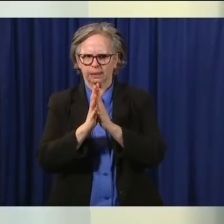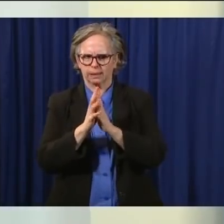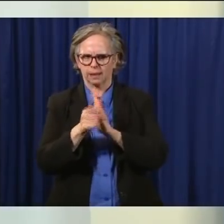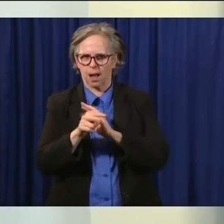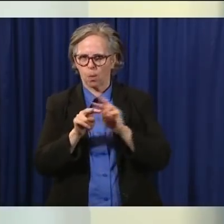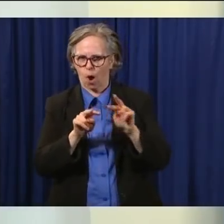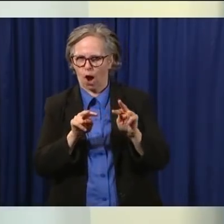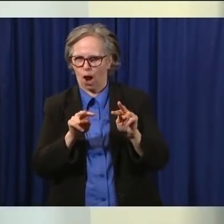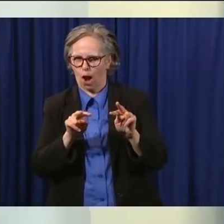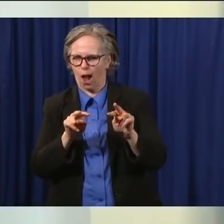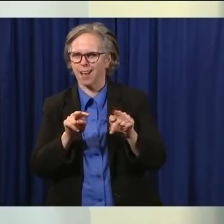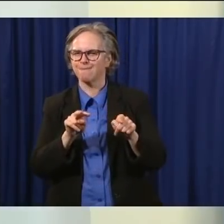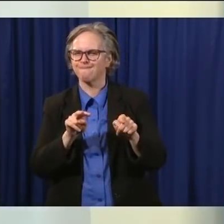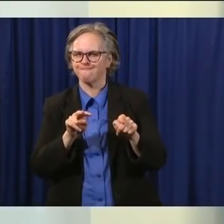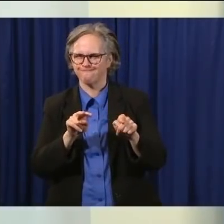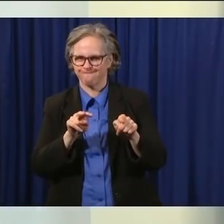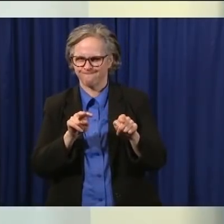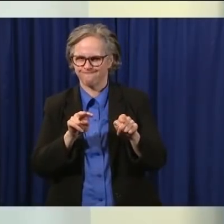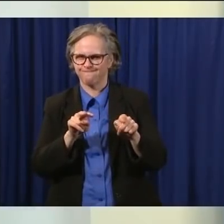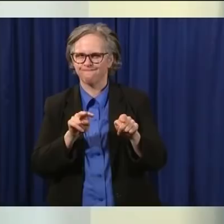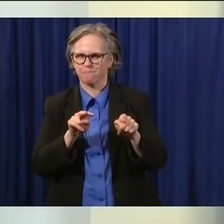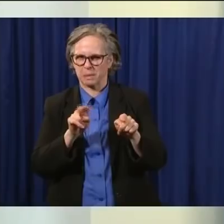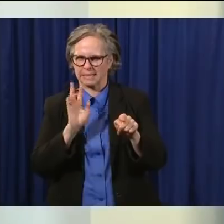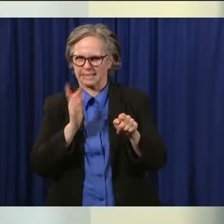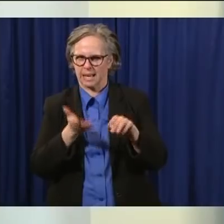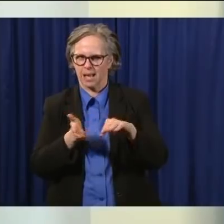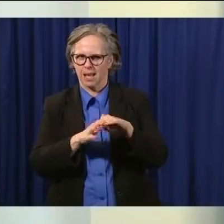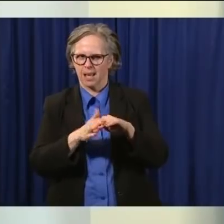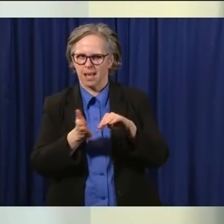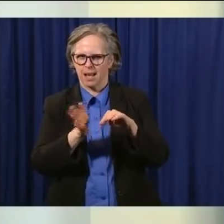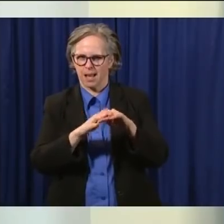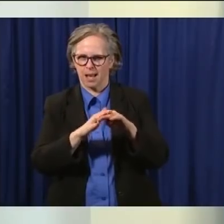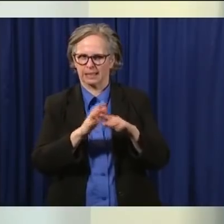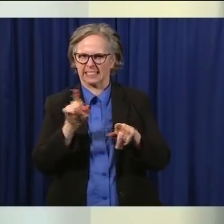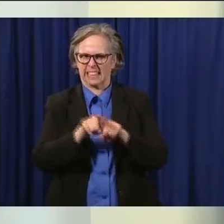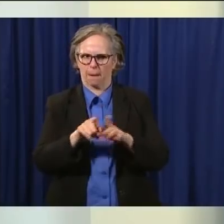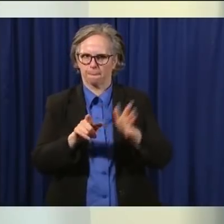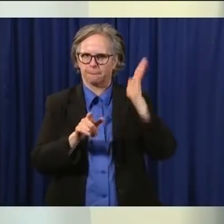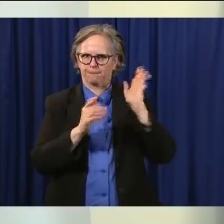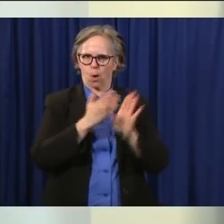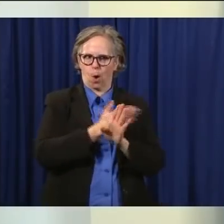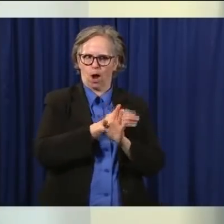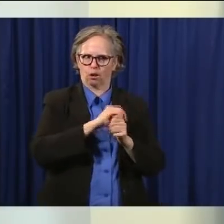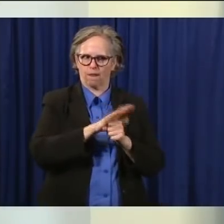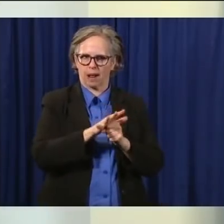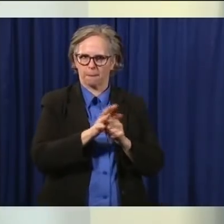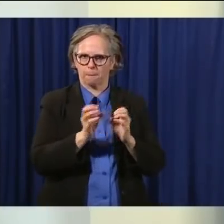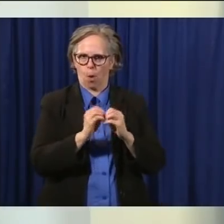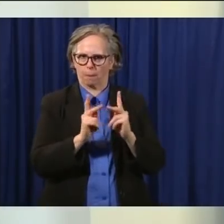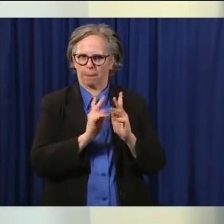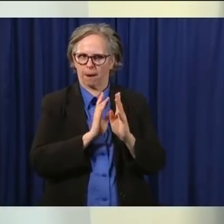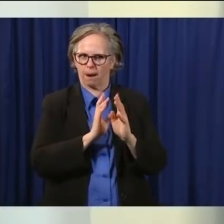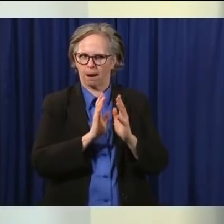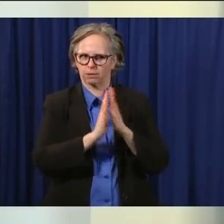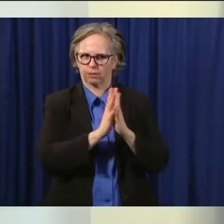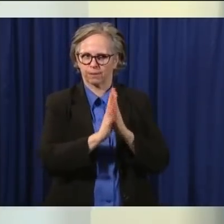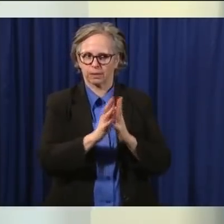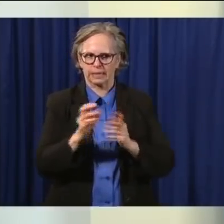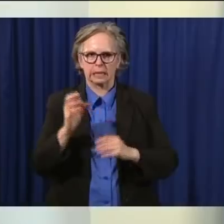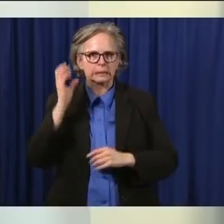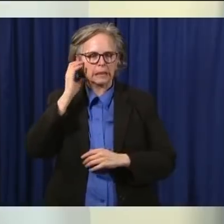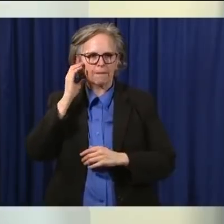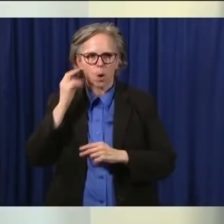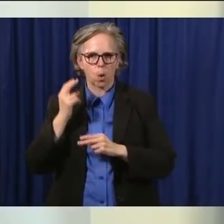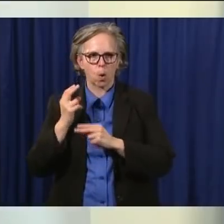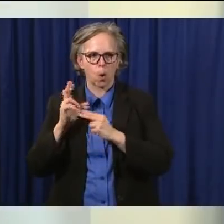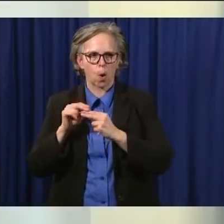similar to where they were before we began this journey. We're seeing our, sort of cell phone usage can give you've probably seen the New York Times maps